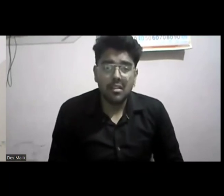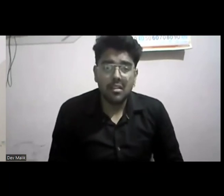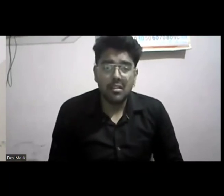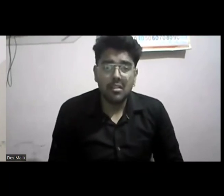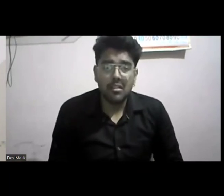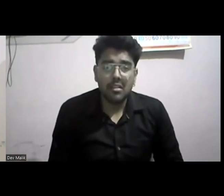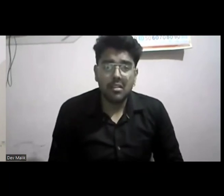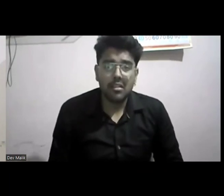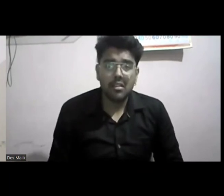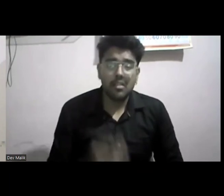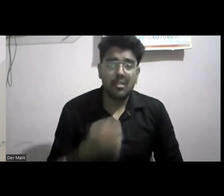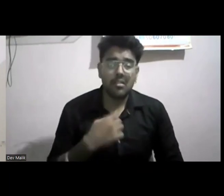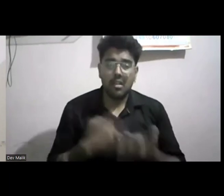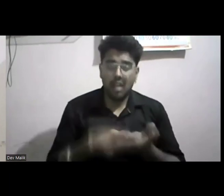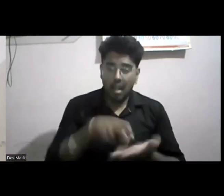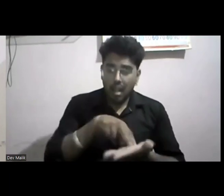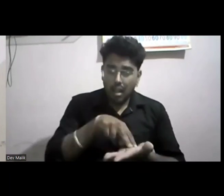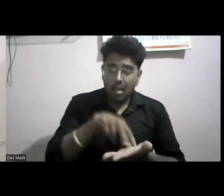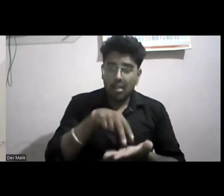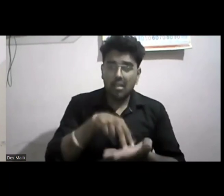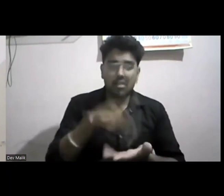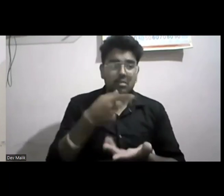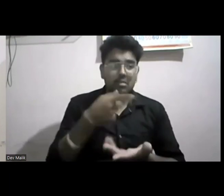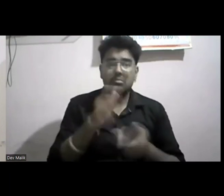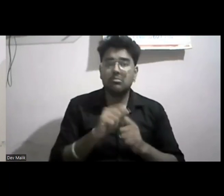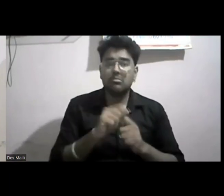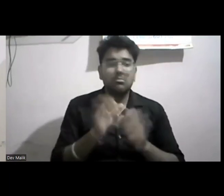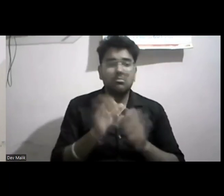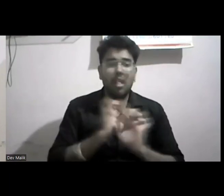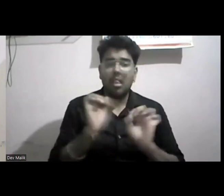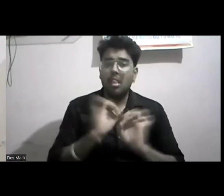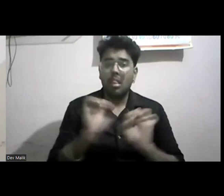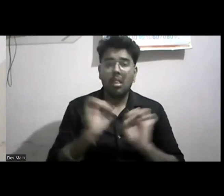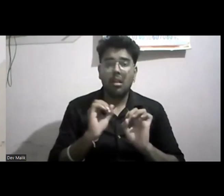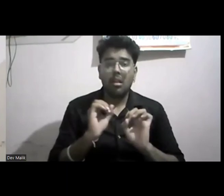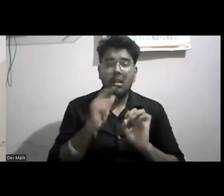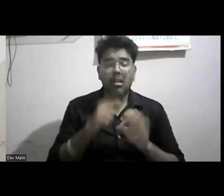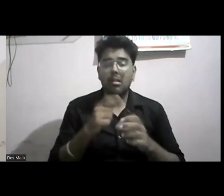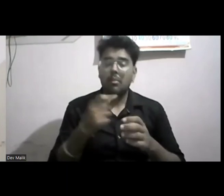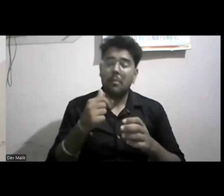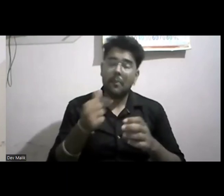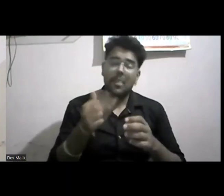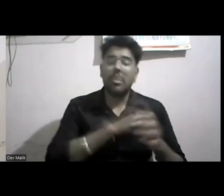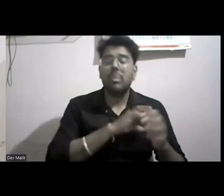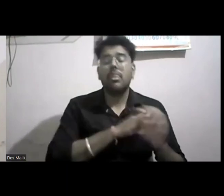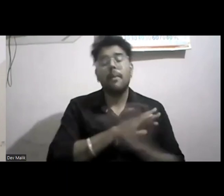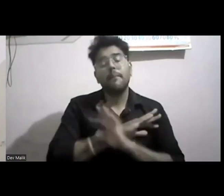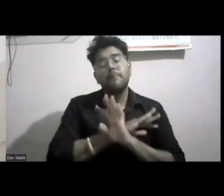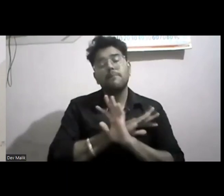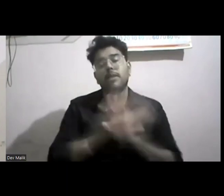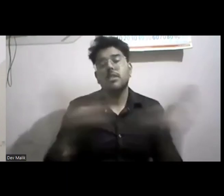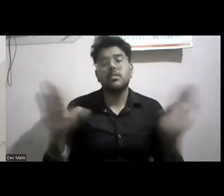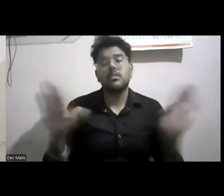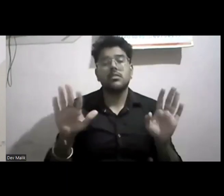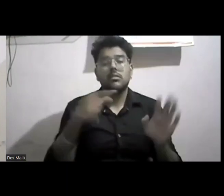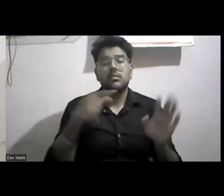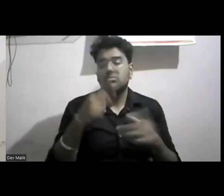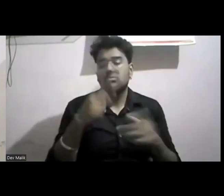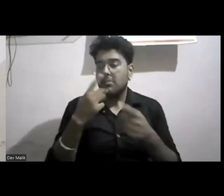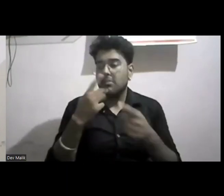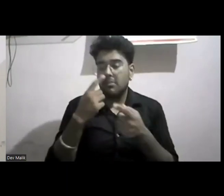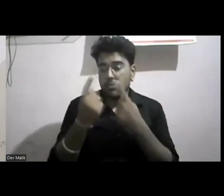with those middle class persons or means uneducated person, what they do to get means